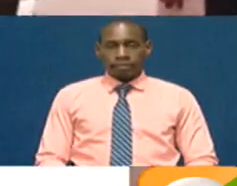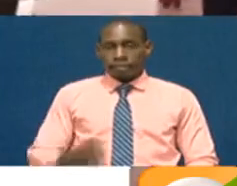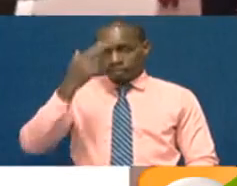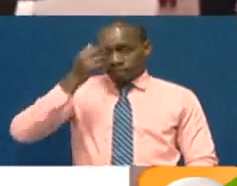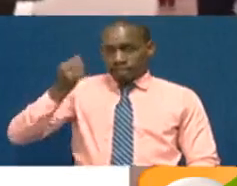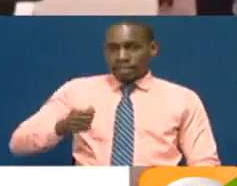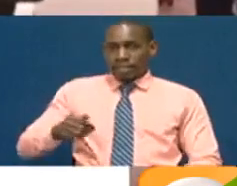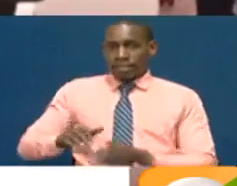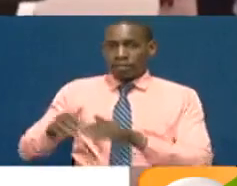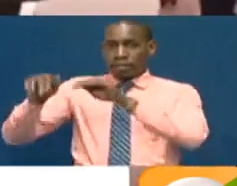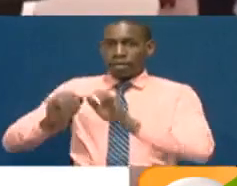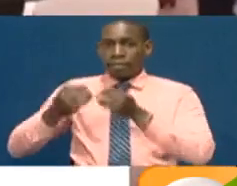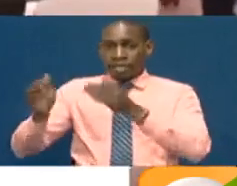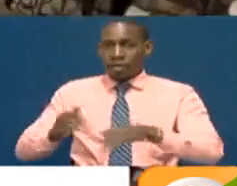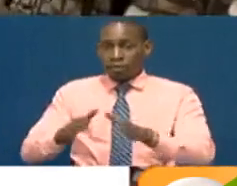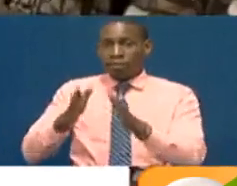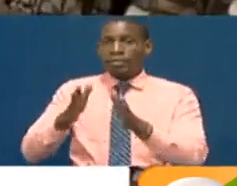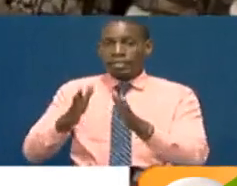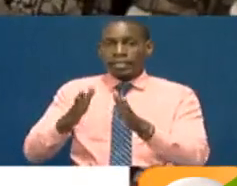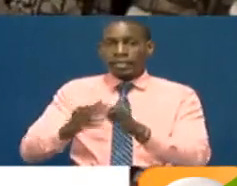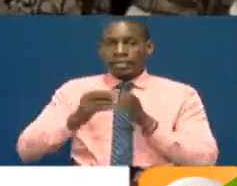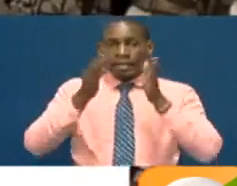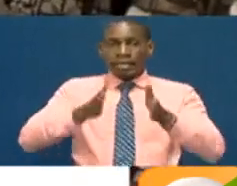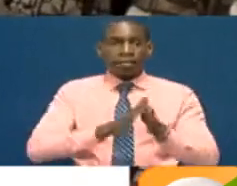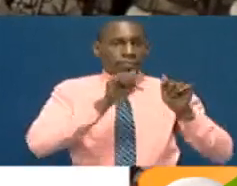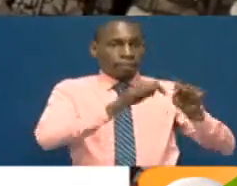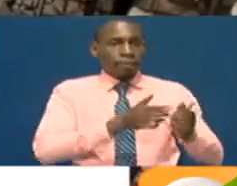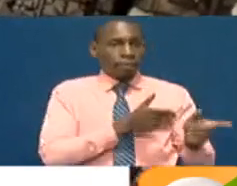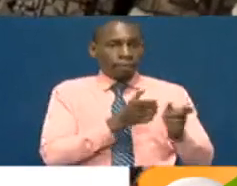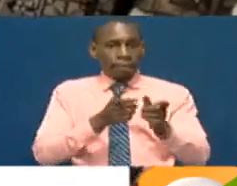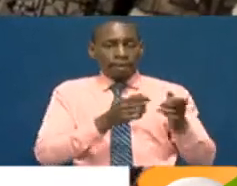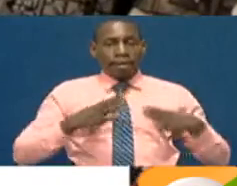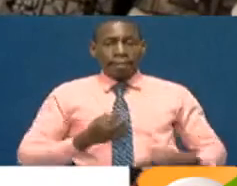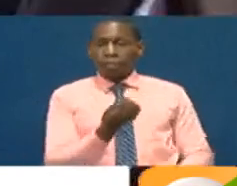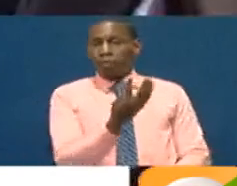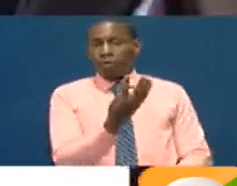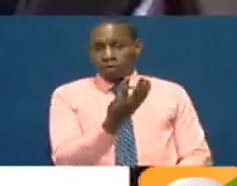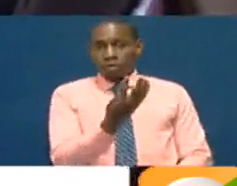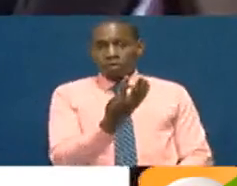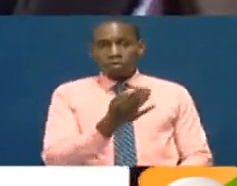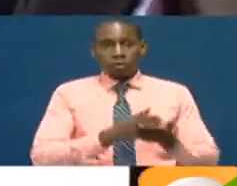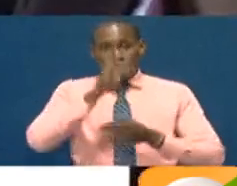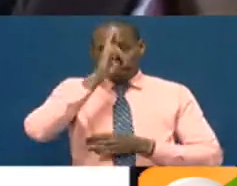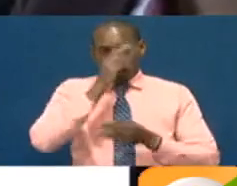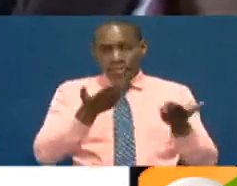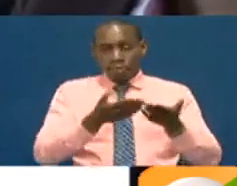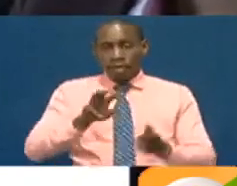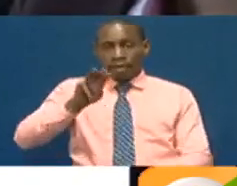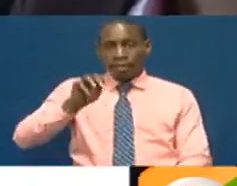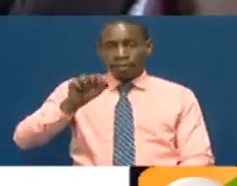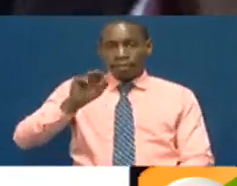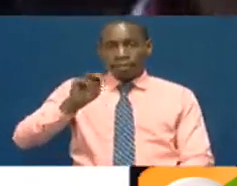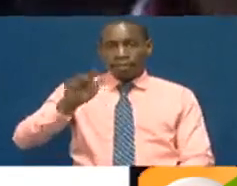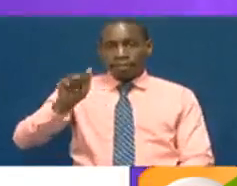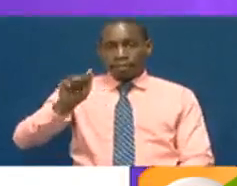Kajiado burial also provided a platform for the leaders to condemn the shooting of four people by the police in Masimba,